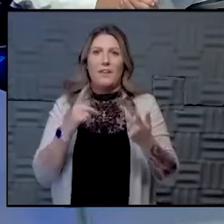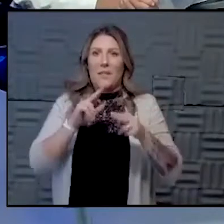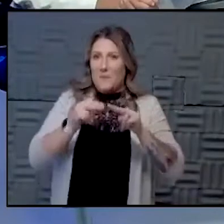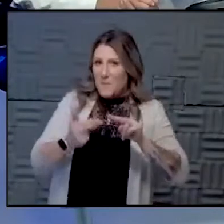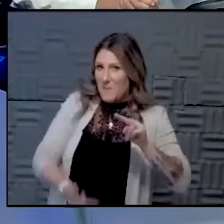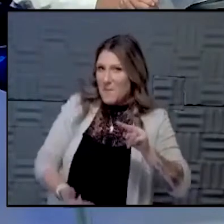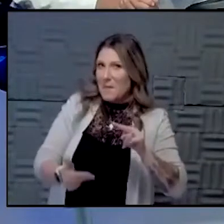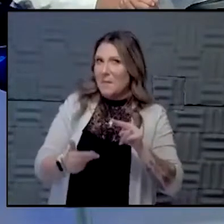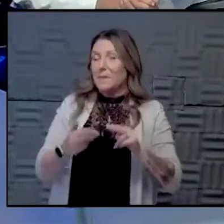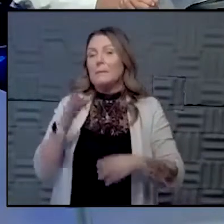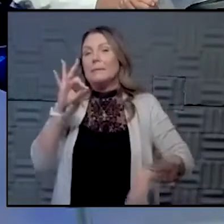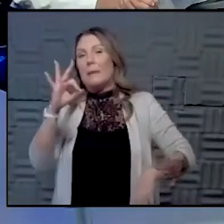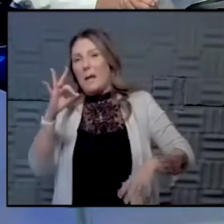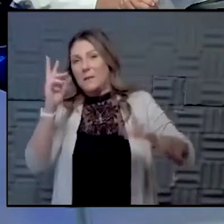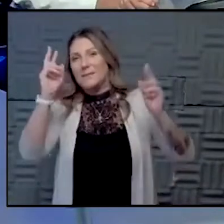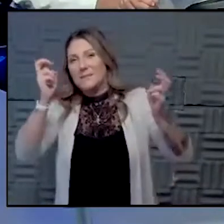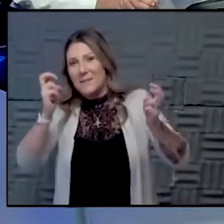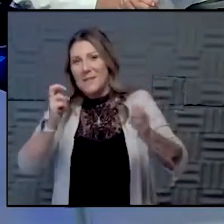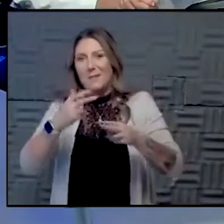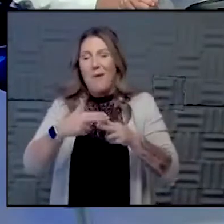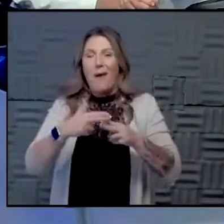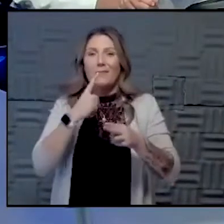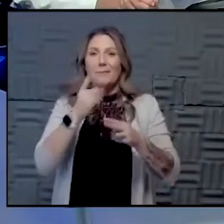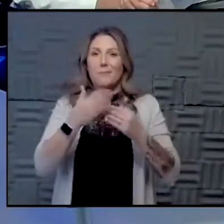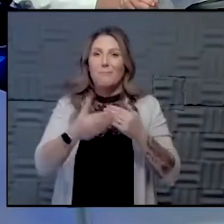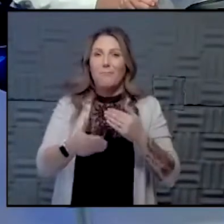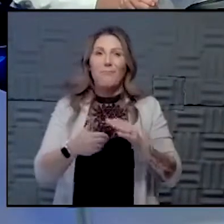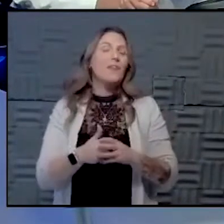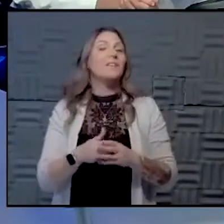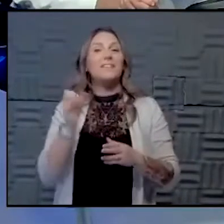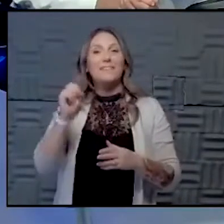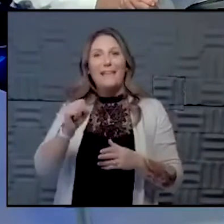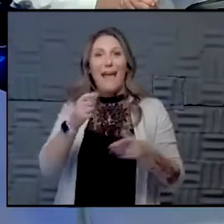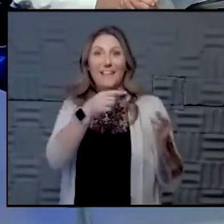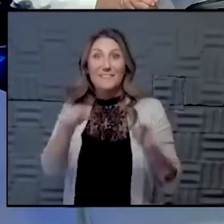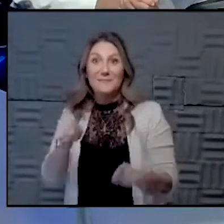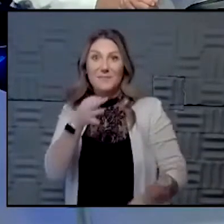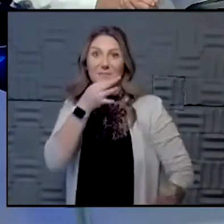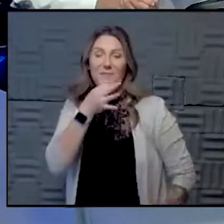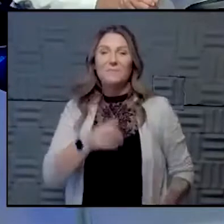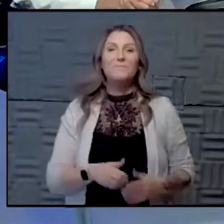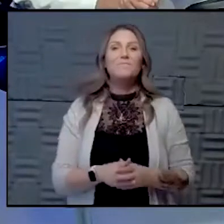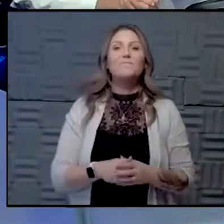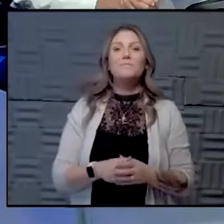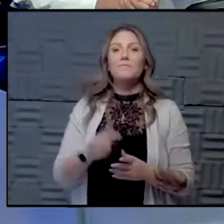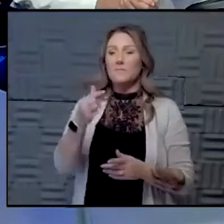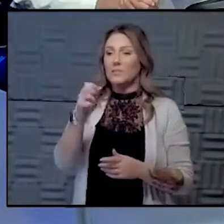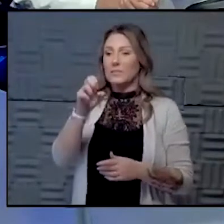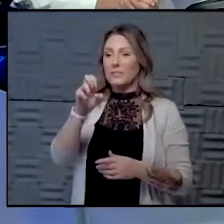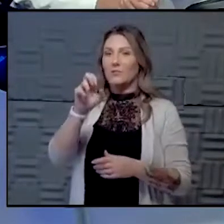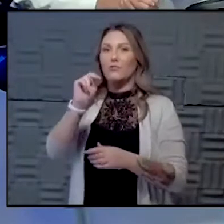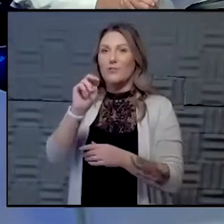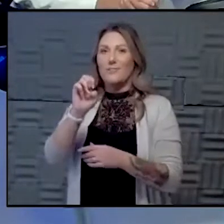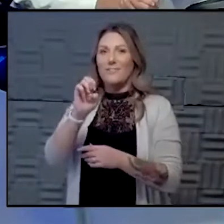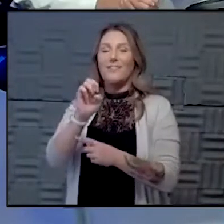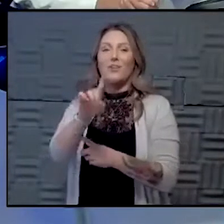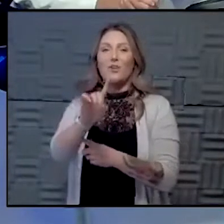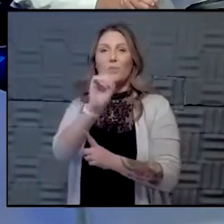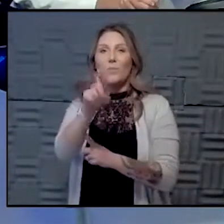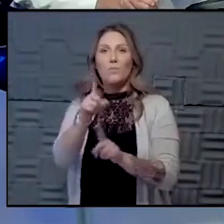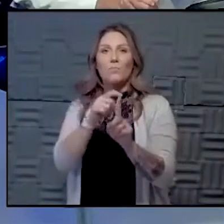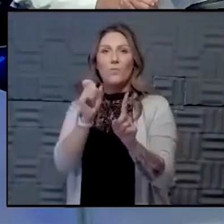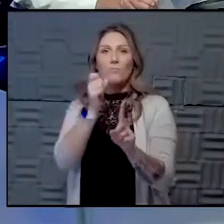19 pounds, Okay. and move on. So, yeah, we got it in the lineup. It's coming up. All right, Jean's question from